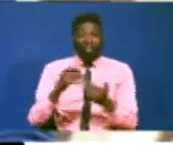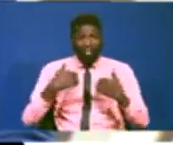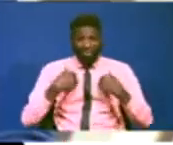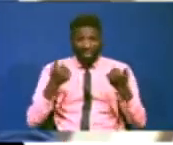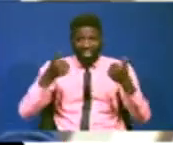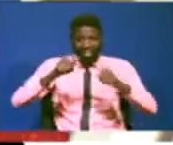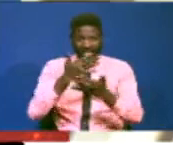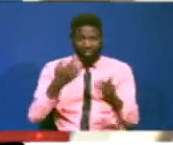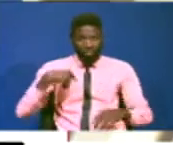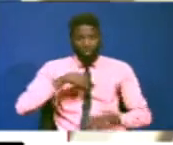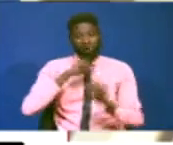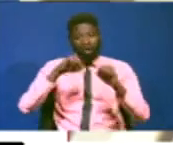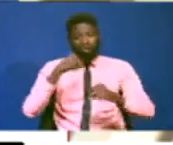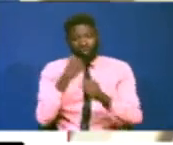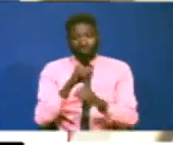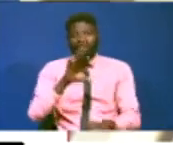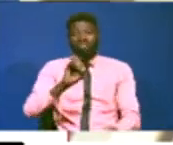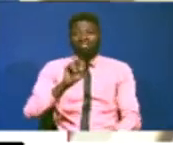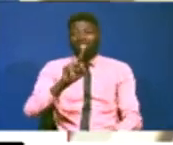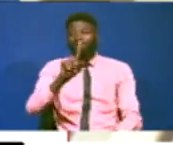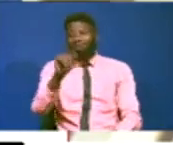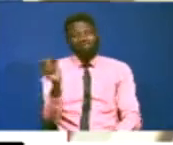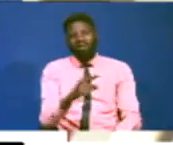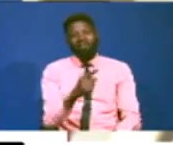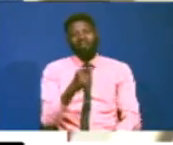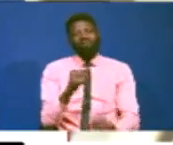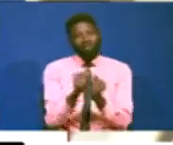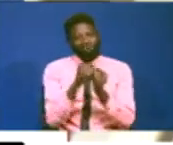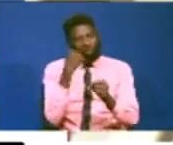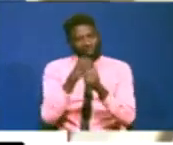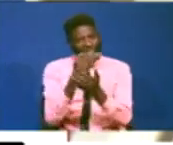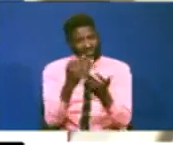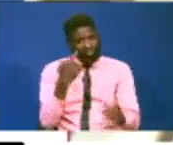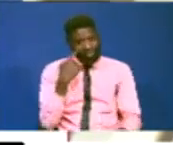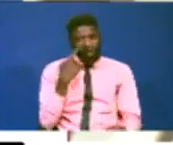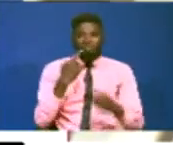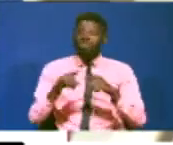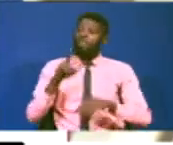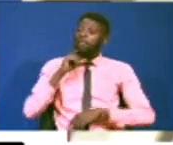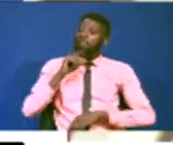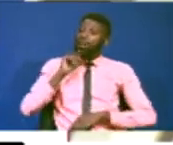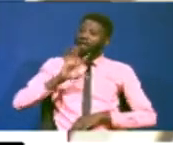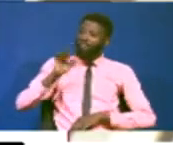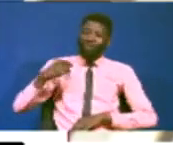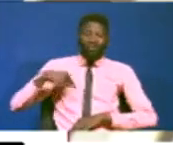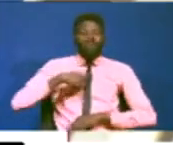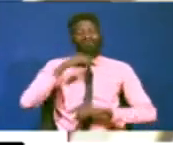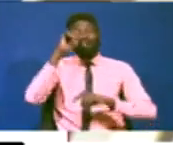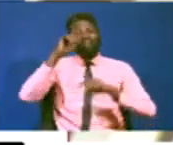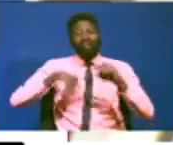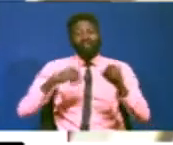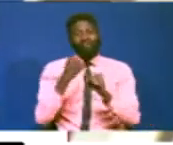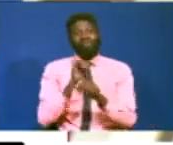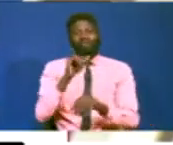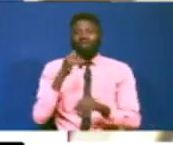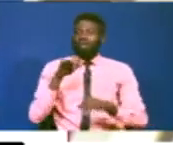Even if I can get a 50K per month, let's do something together. But as African men, we don't have that. We shy away from